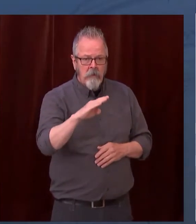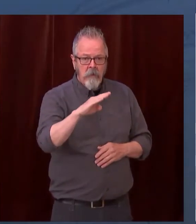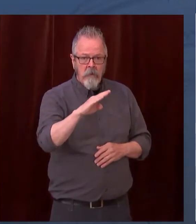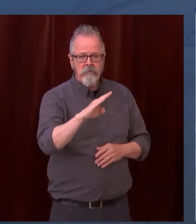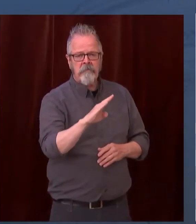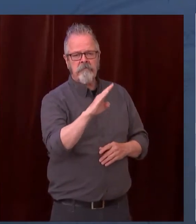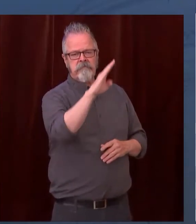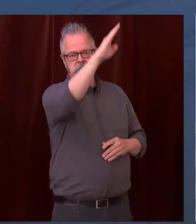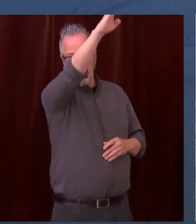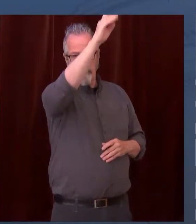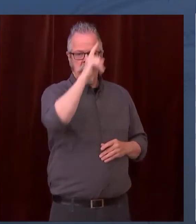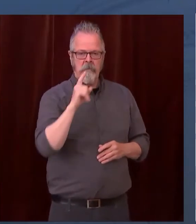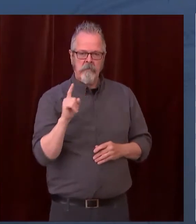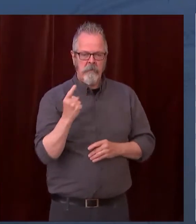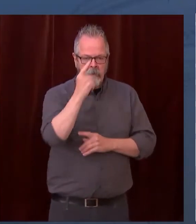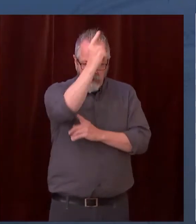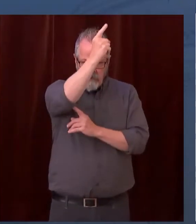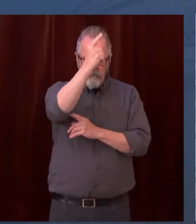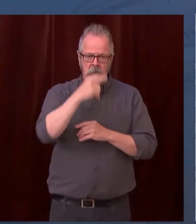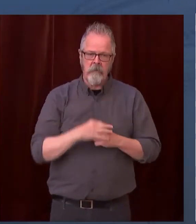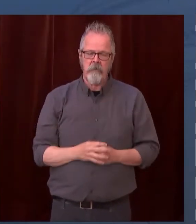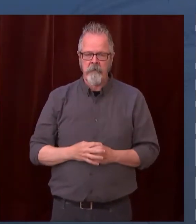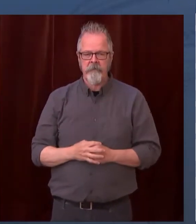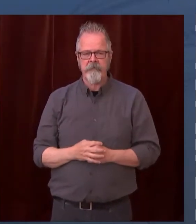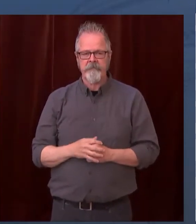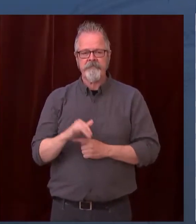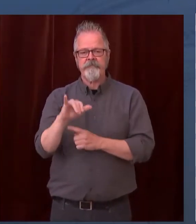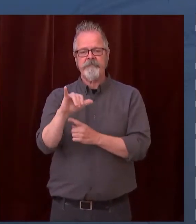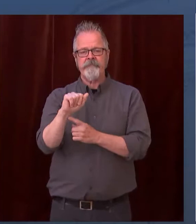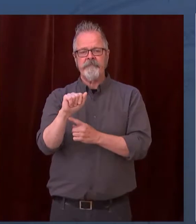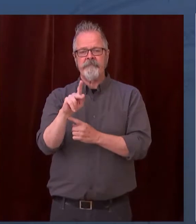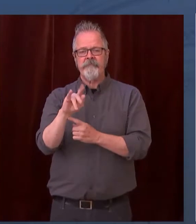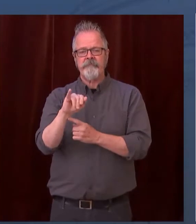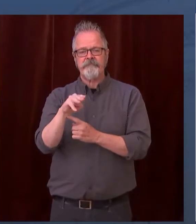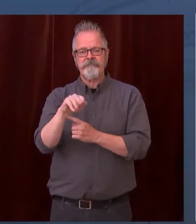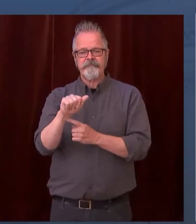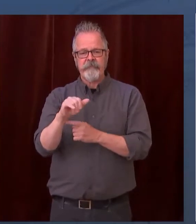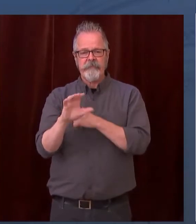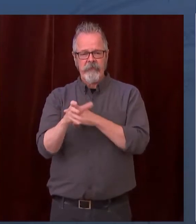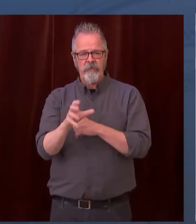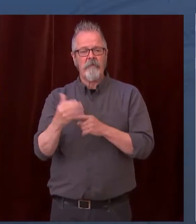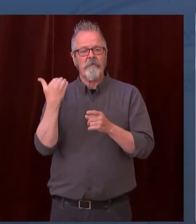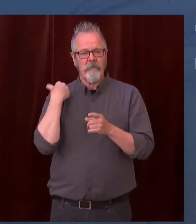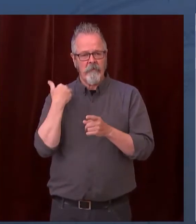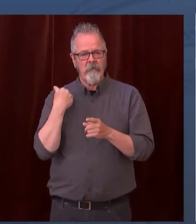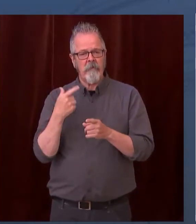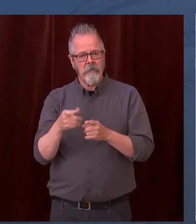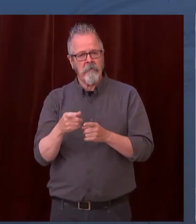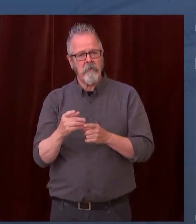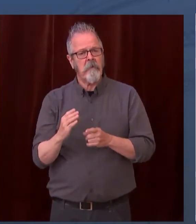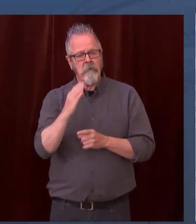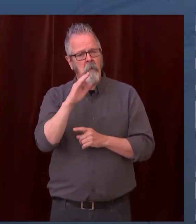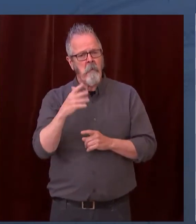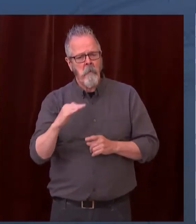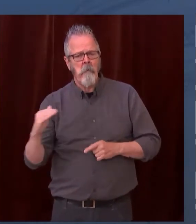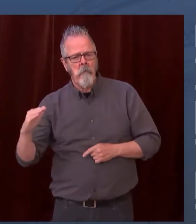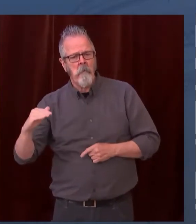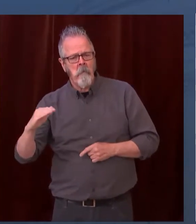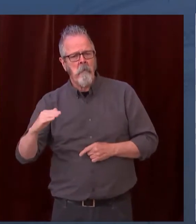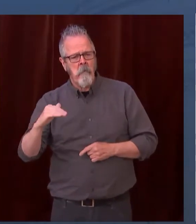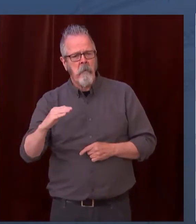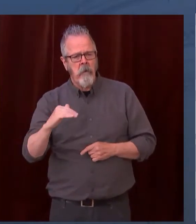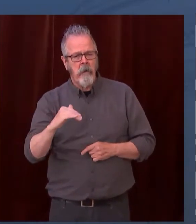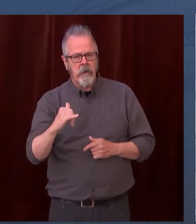peak, but has been climbing significantly since mid-April, and now is at 617. I'll come back to Yakima in a